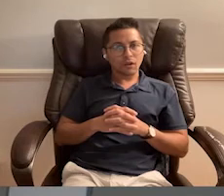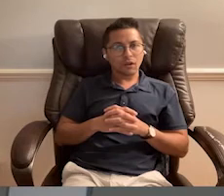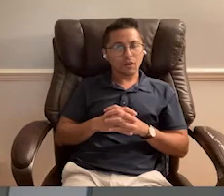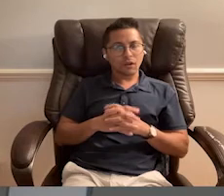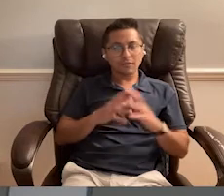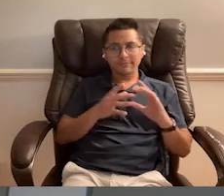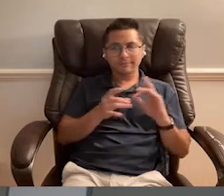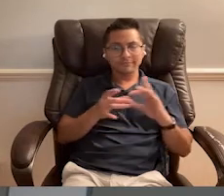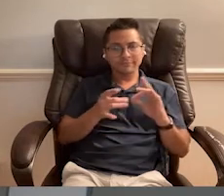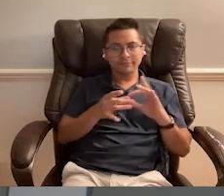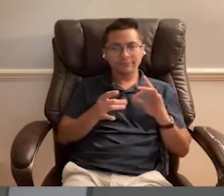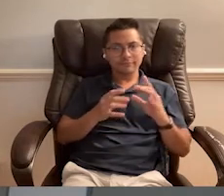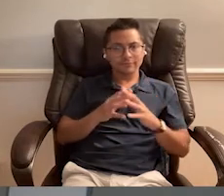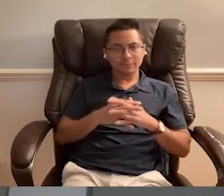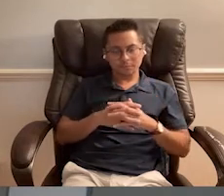Yes.